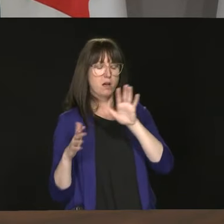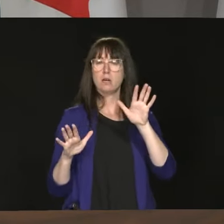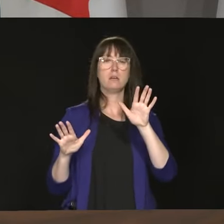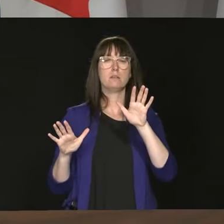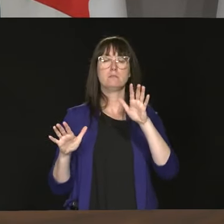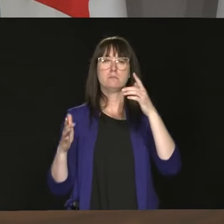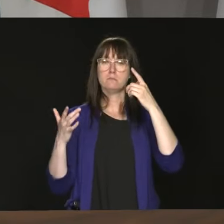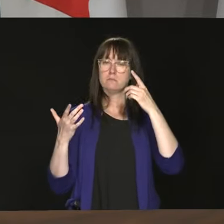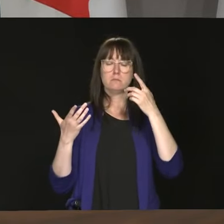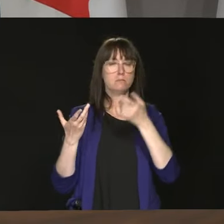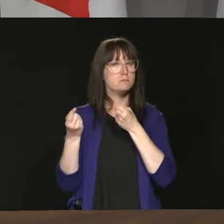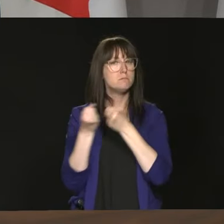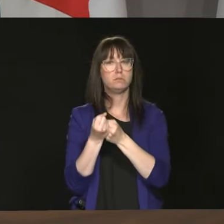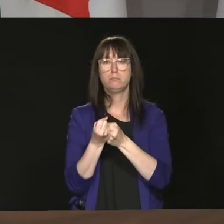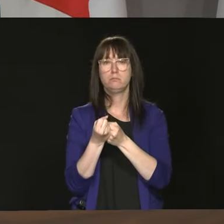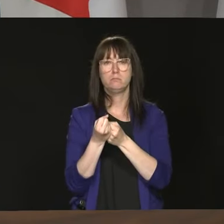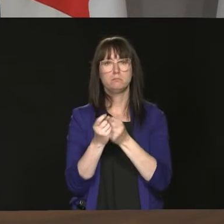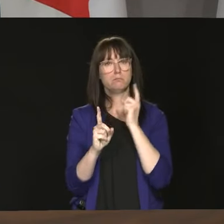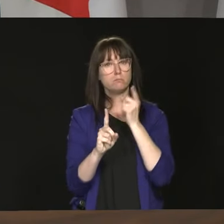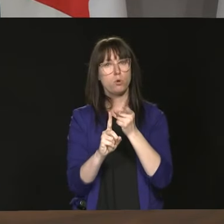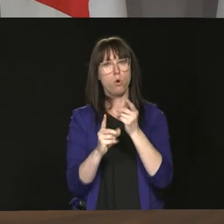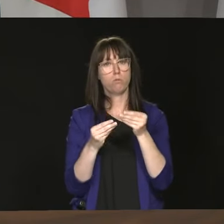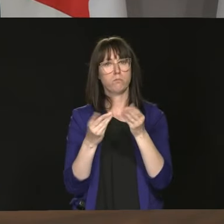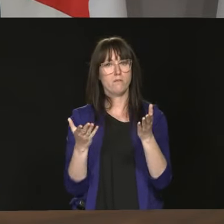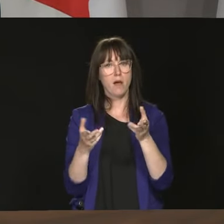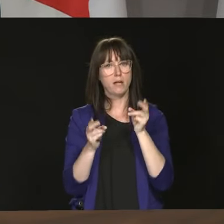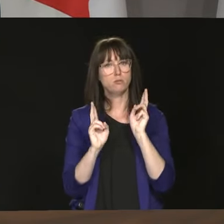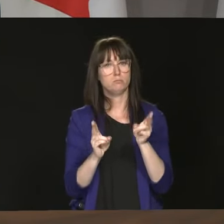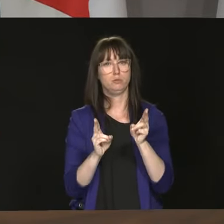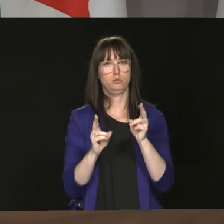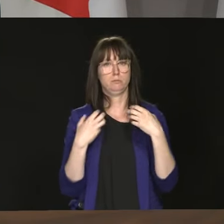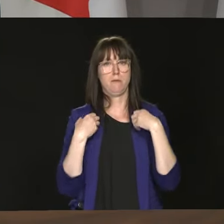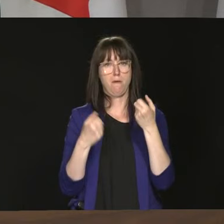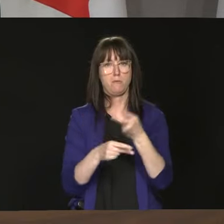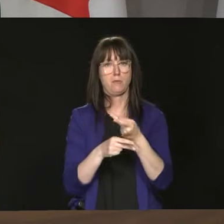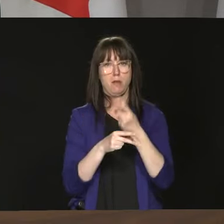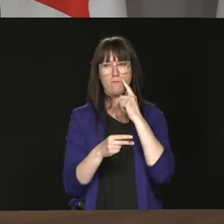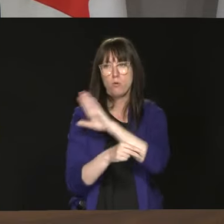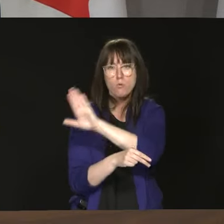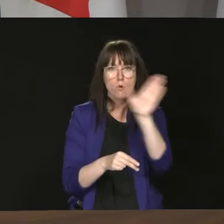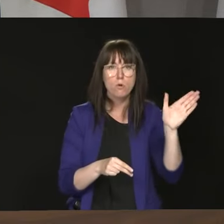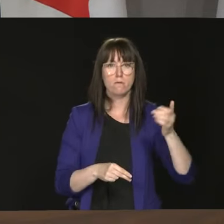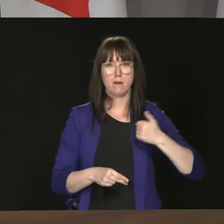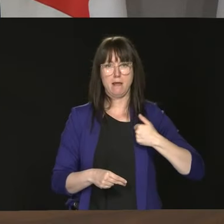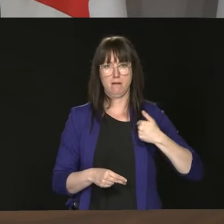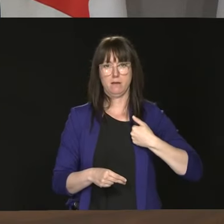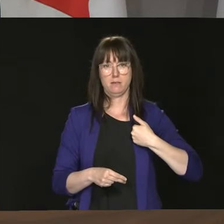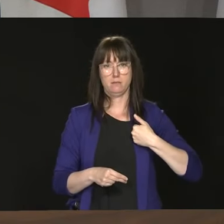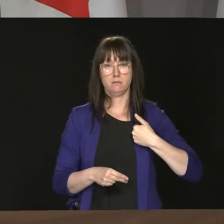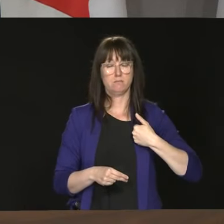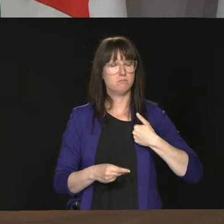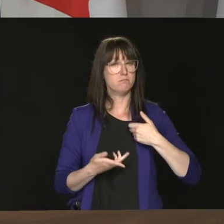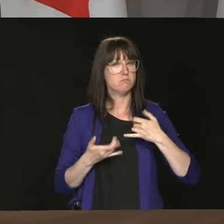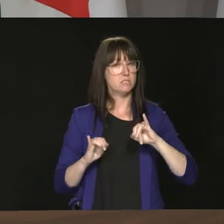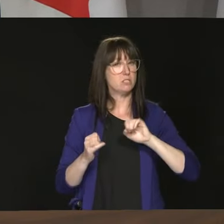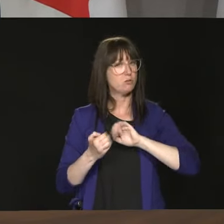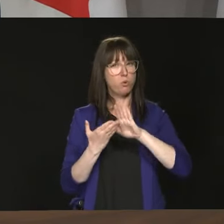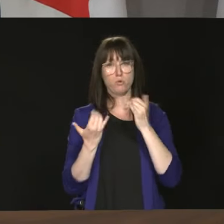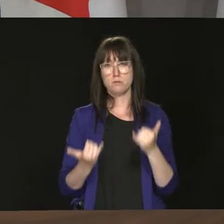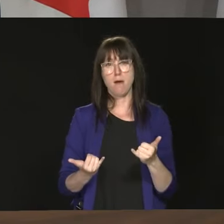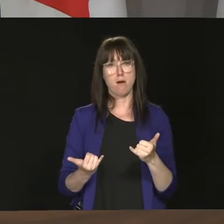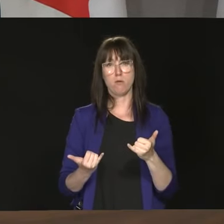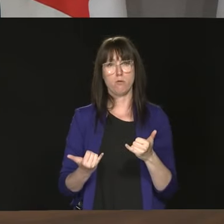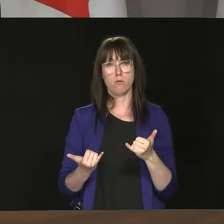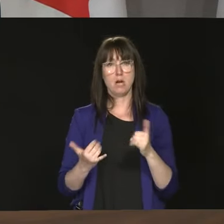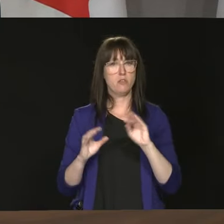providing urgent health care to Canadians. And that is our approach right now to this urgent